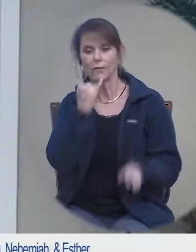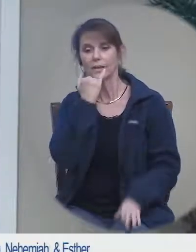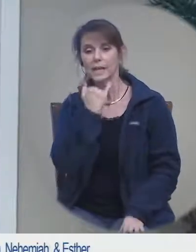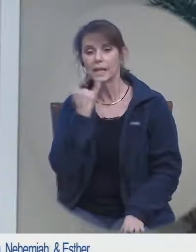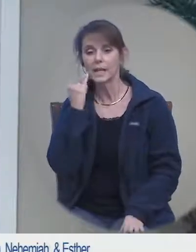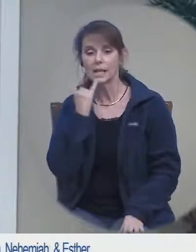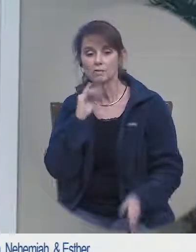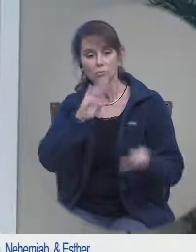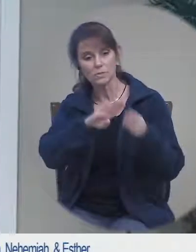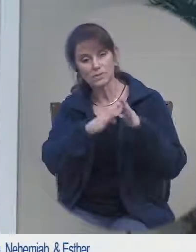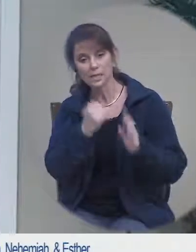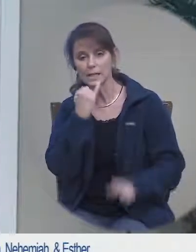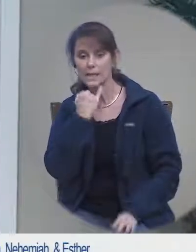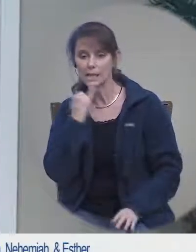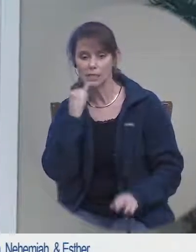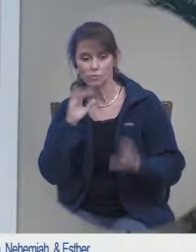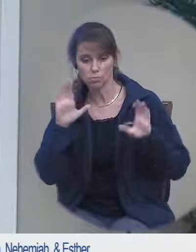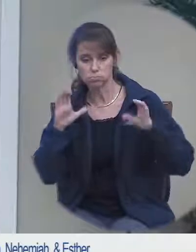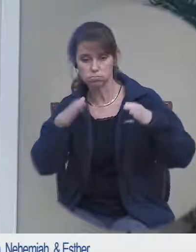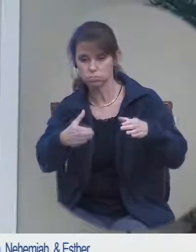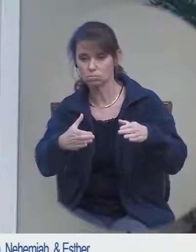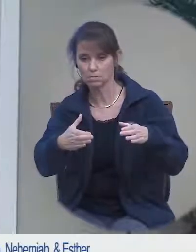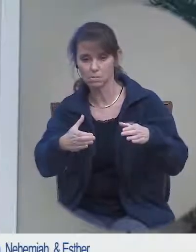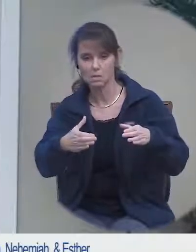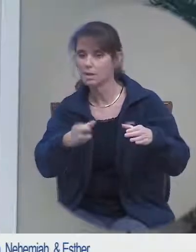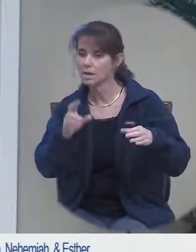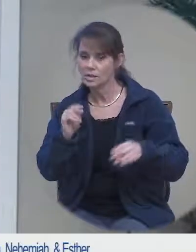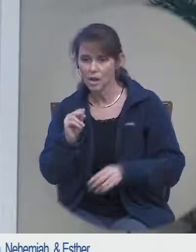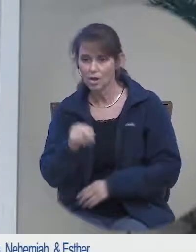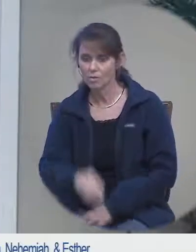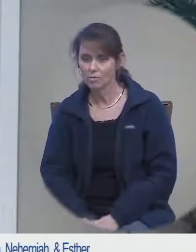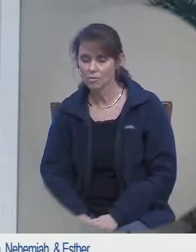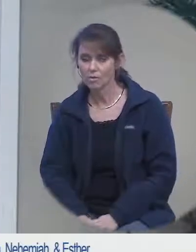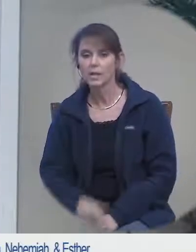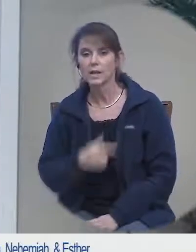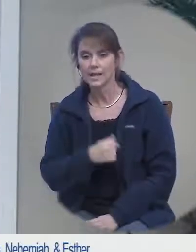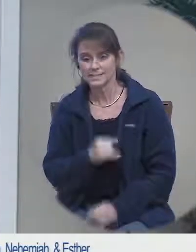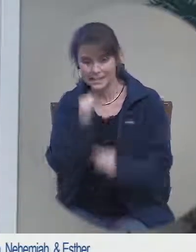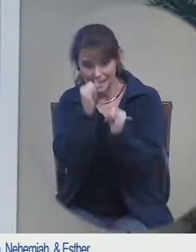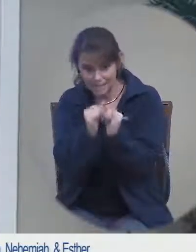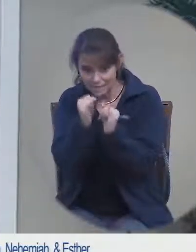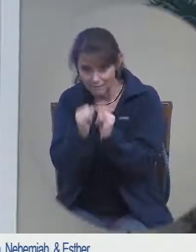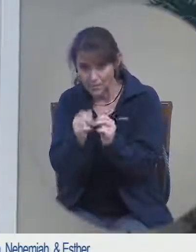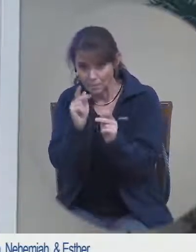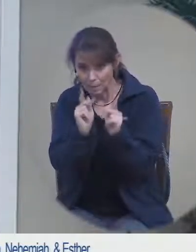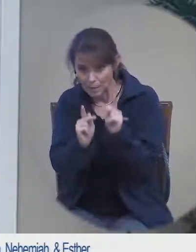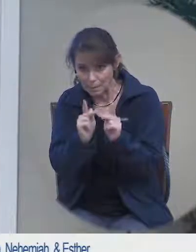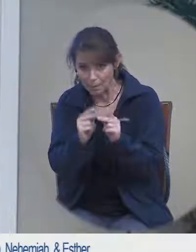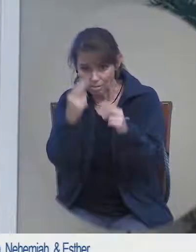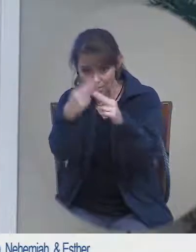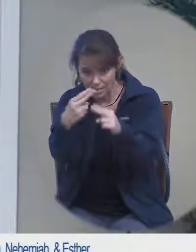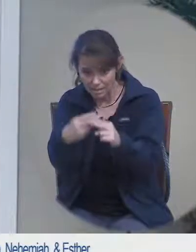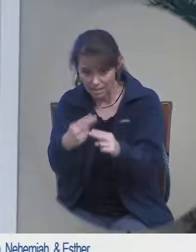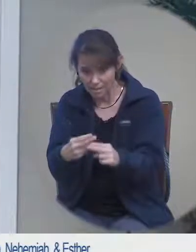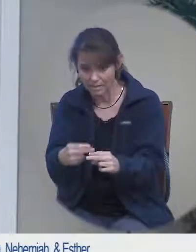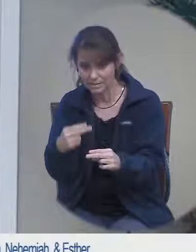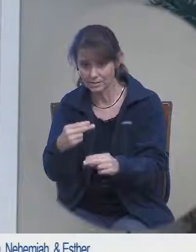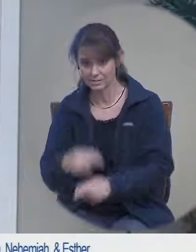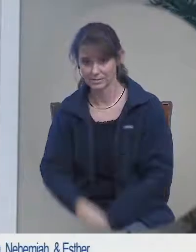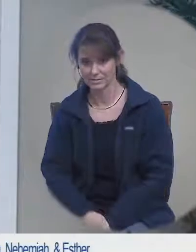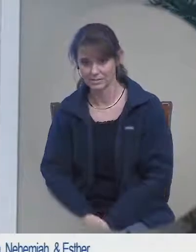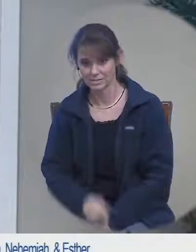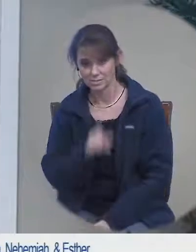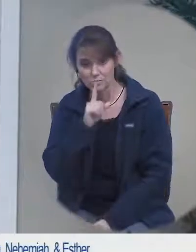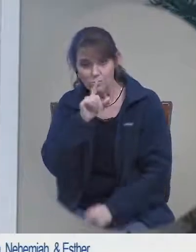this. Instead of saying, hey, this guy, the perfume maker, he worked on the gates. Or this guy, this family group. These are